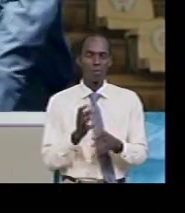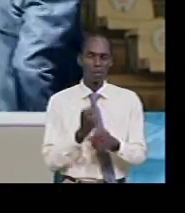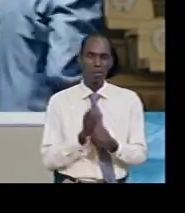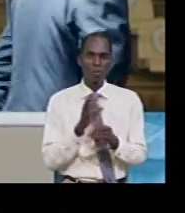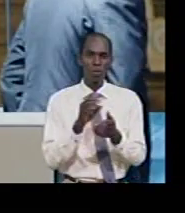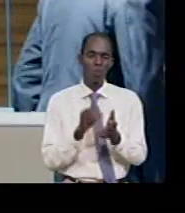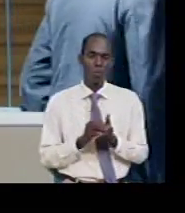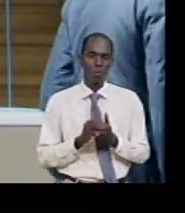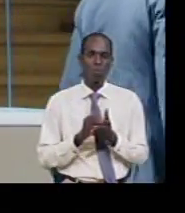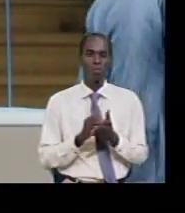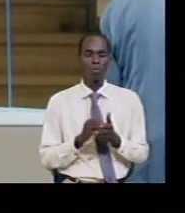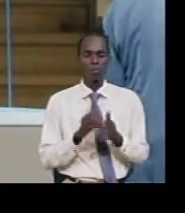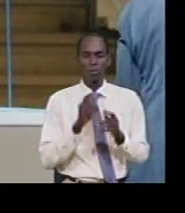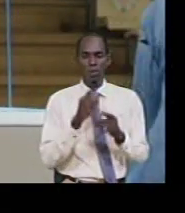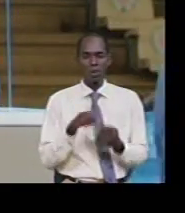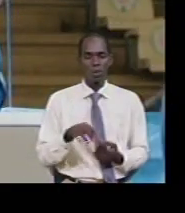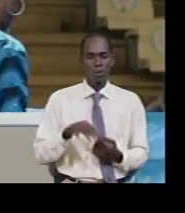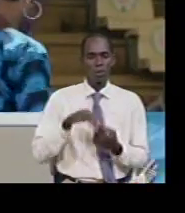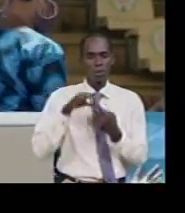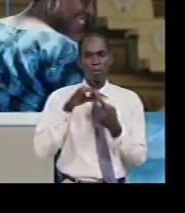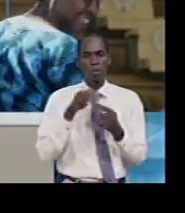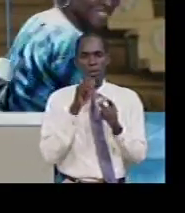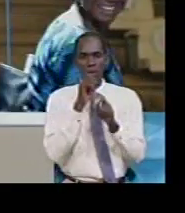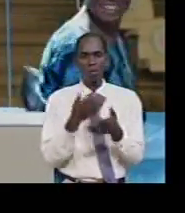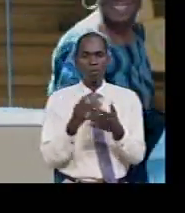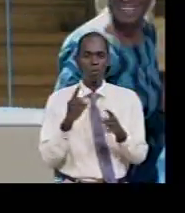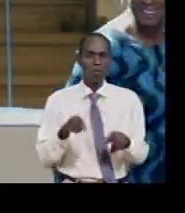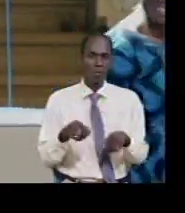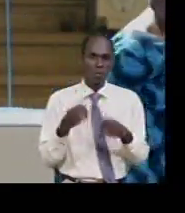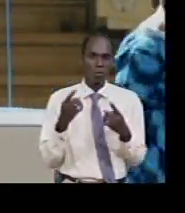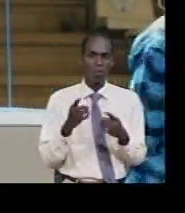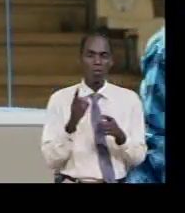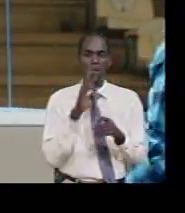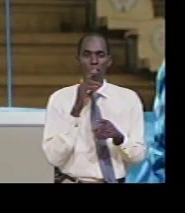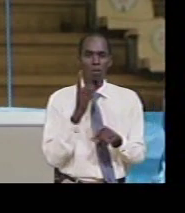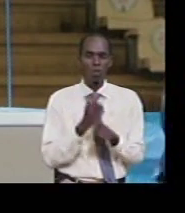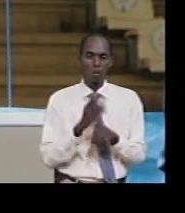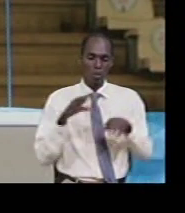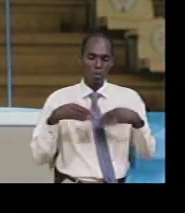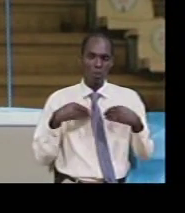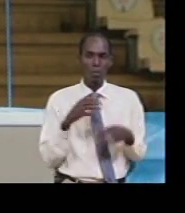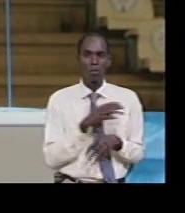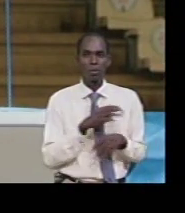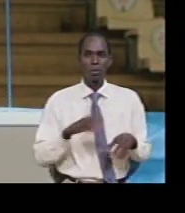slip to the counselors. Remember, tomorrow,